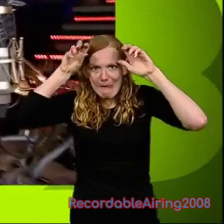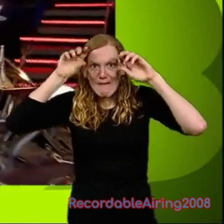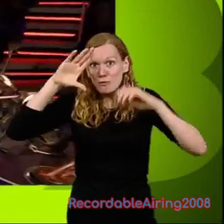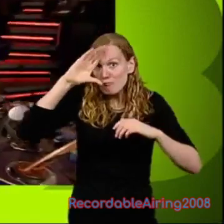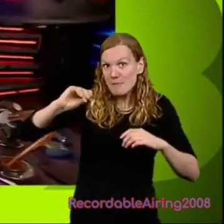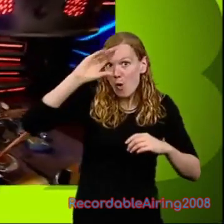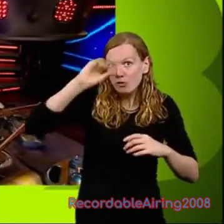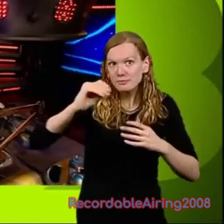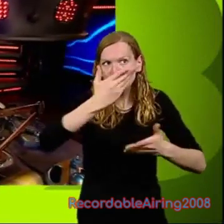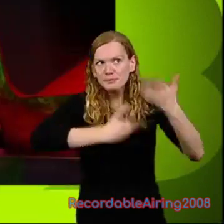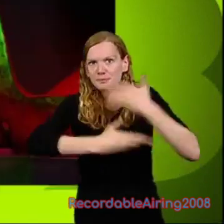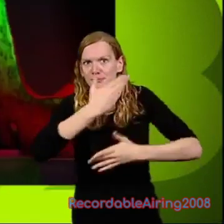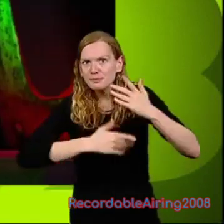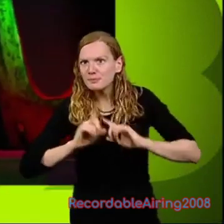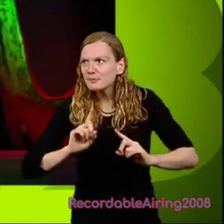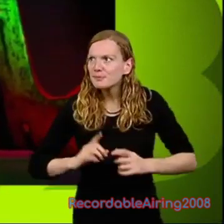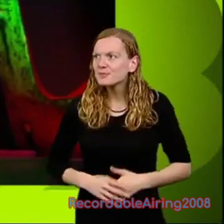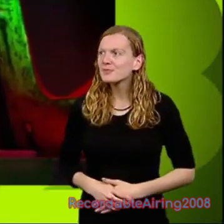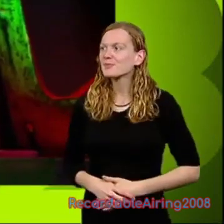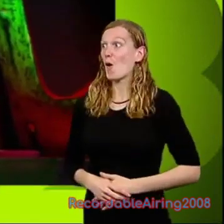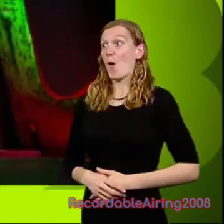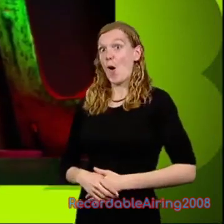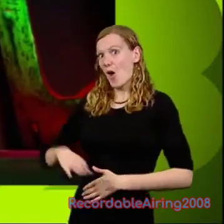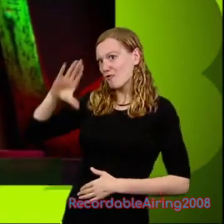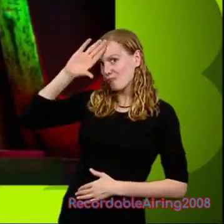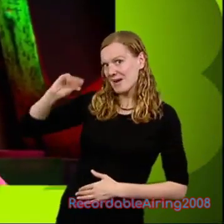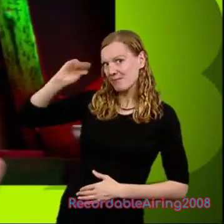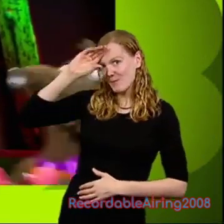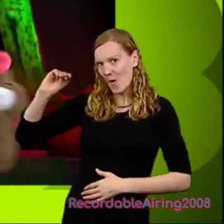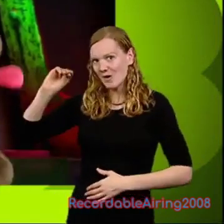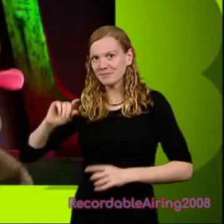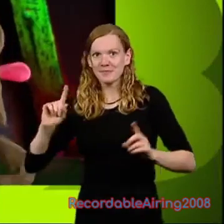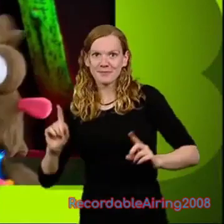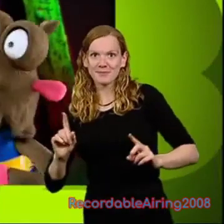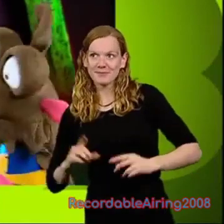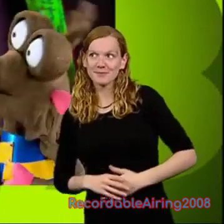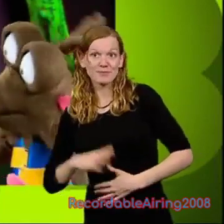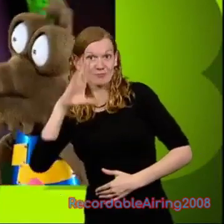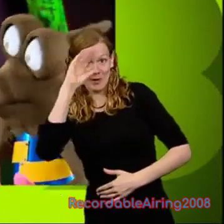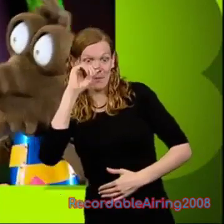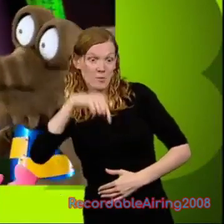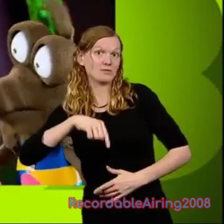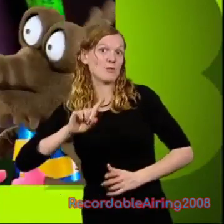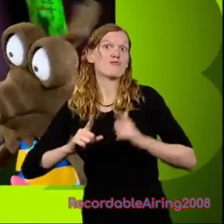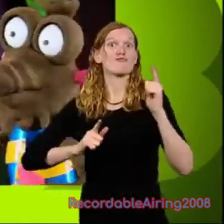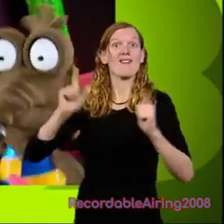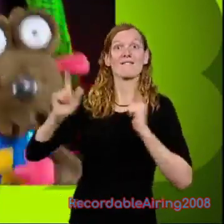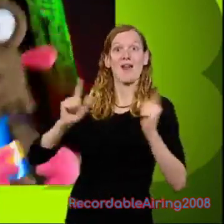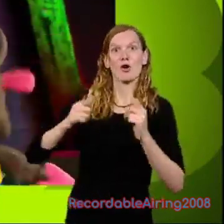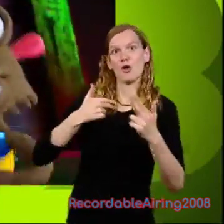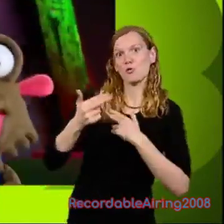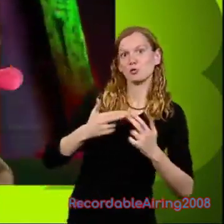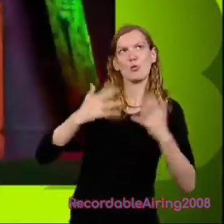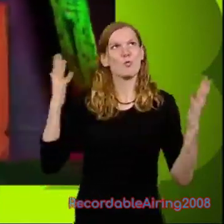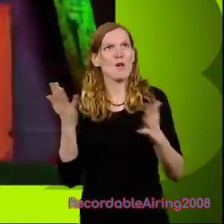Zorsh Report. It's a Zorsh Report, the Zorsh Report. Travel news and weather, interplanetary sport.